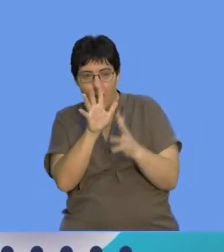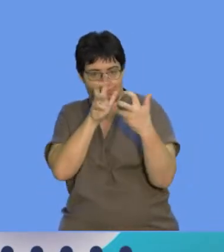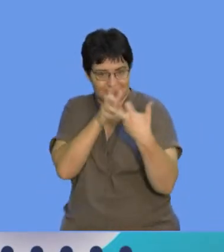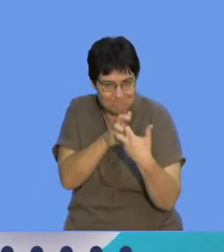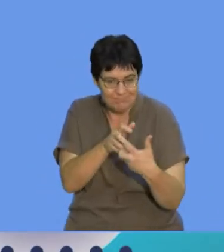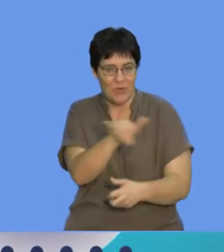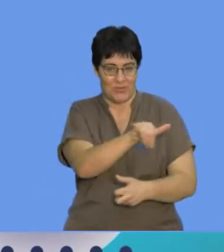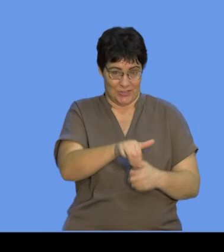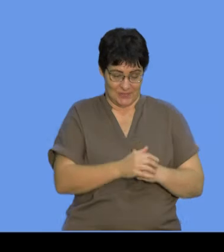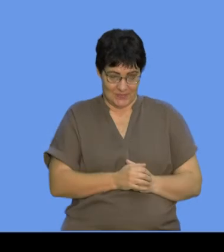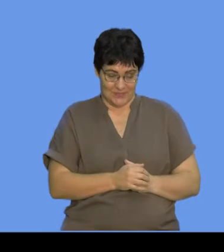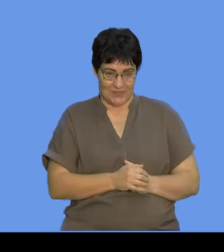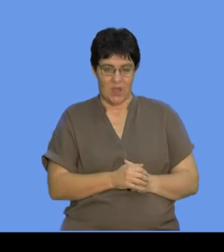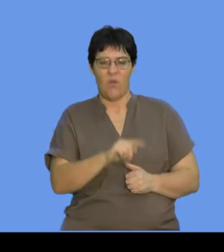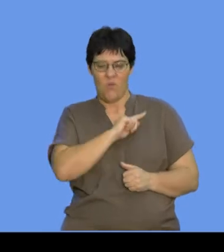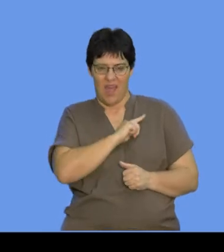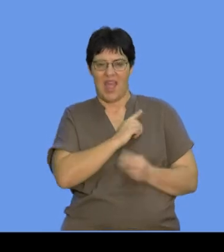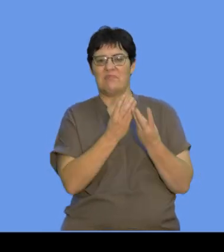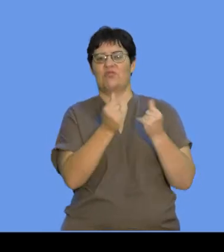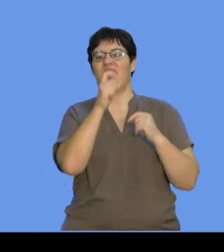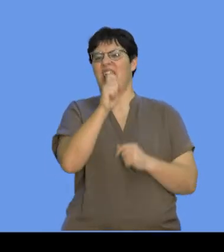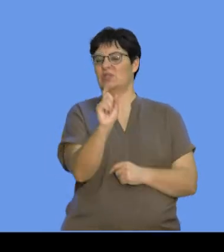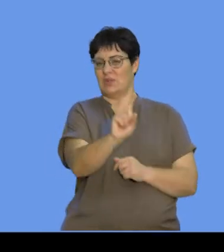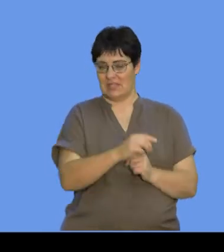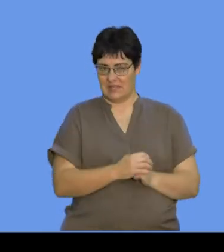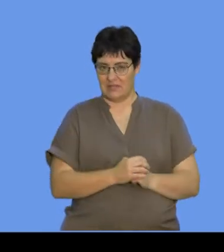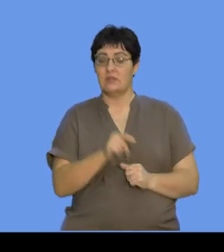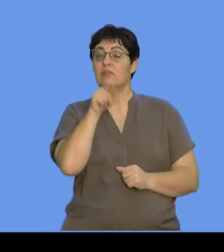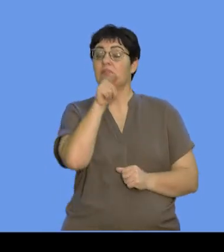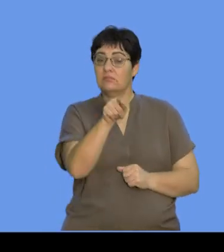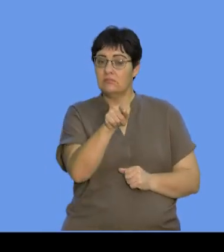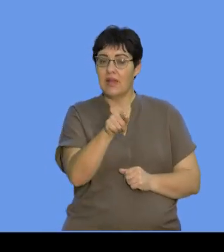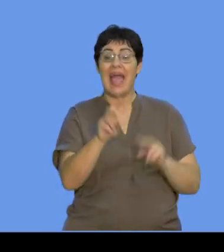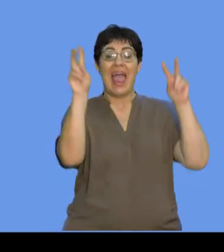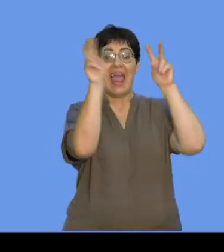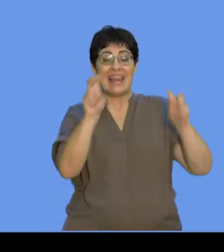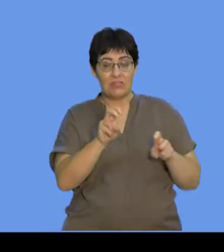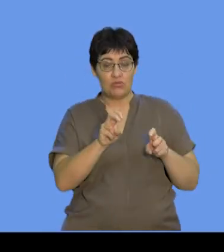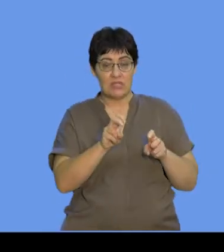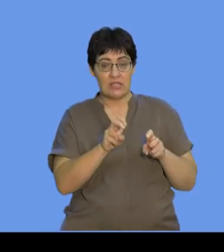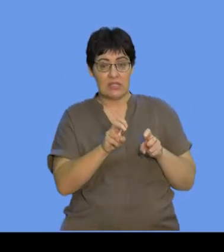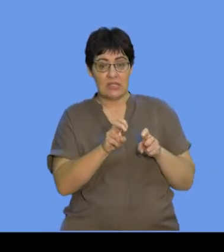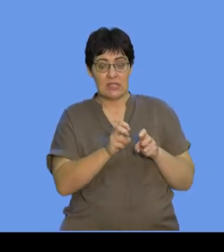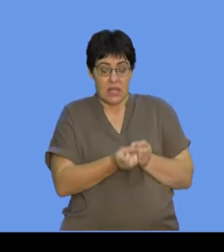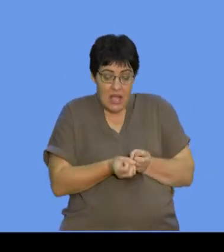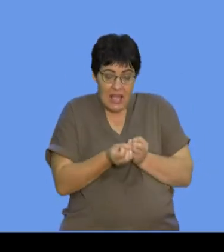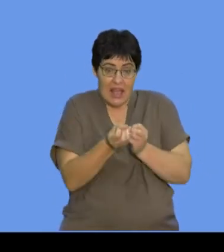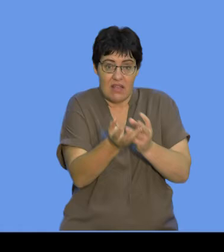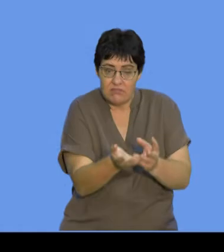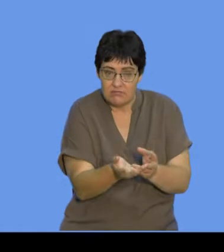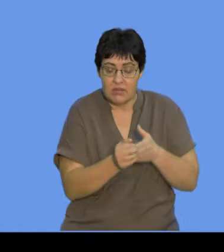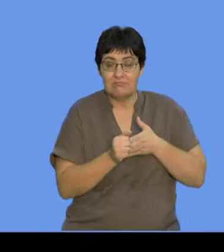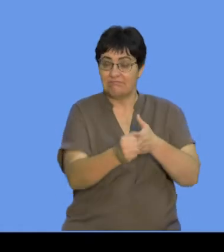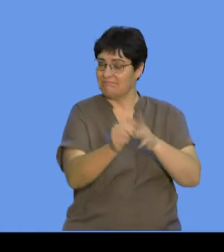all about. So on to our first clue, substance X does not conduct electricity. Okay, so substances that do